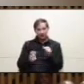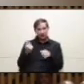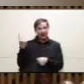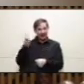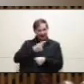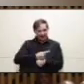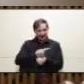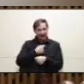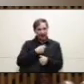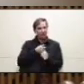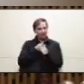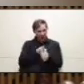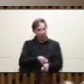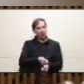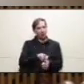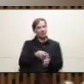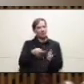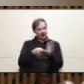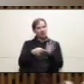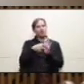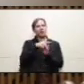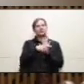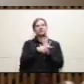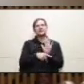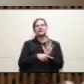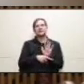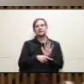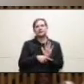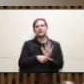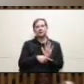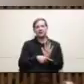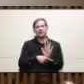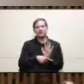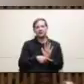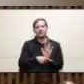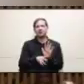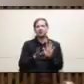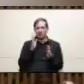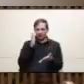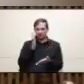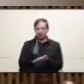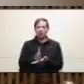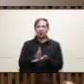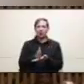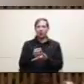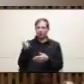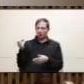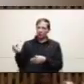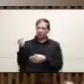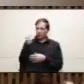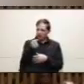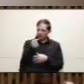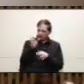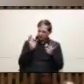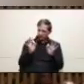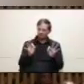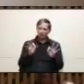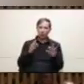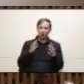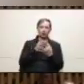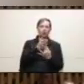followed the recruitment policy of Mahikeng in ensuring the appointments that was done by